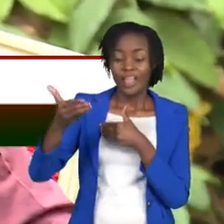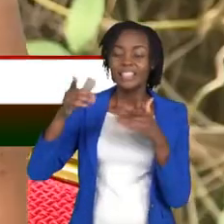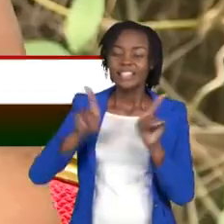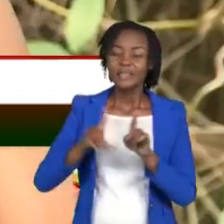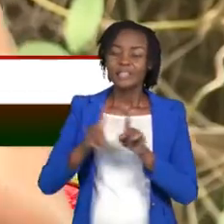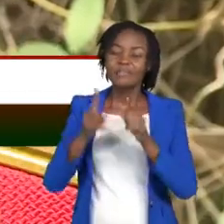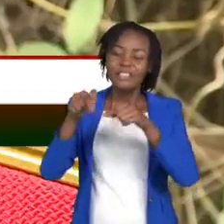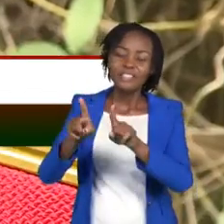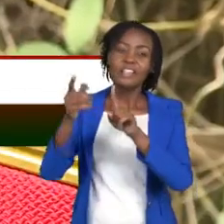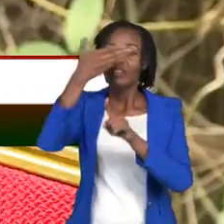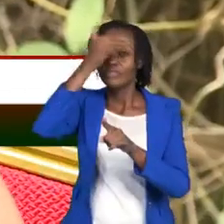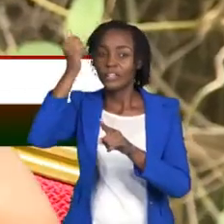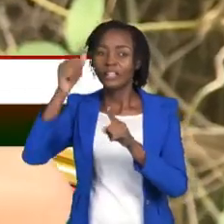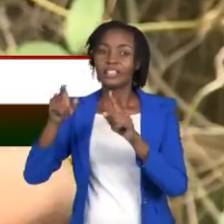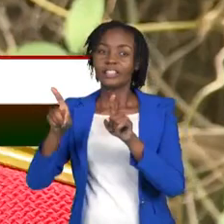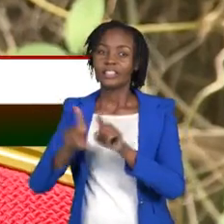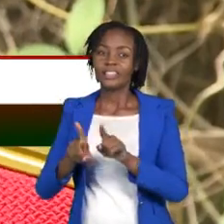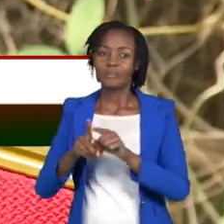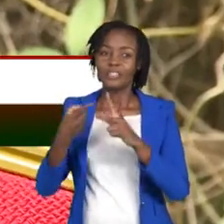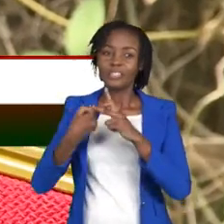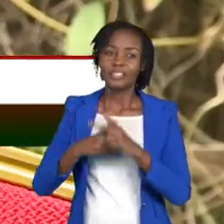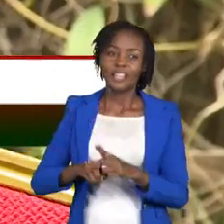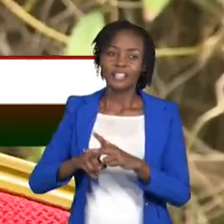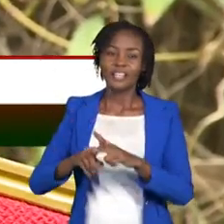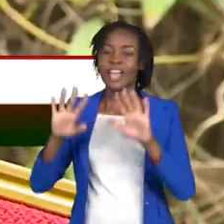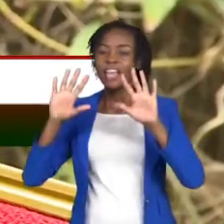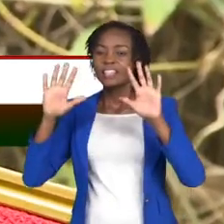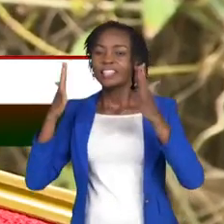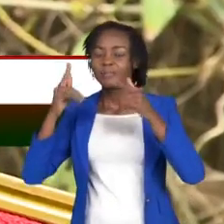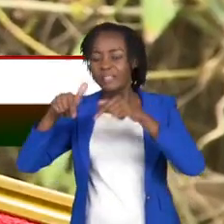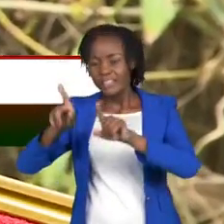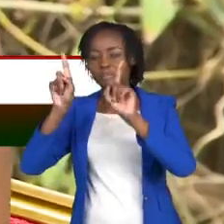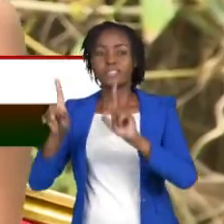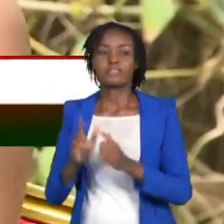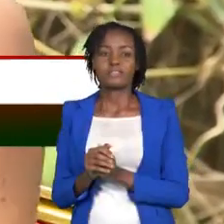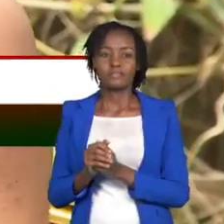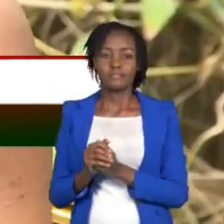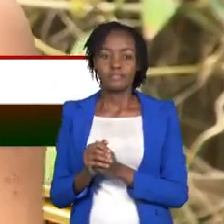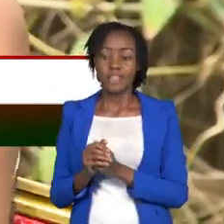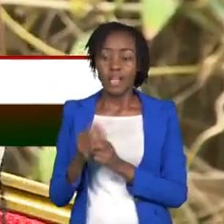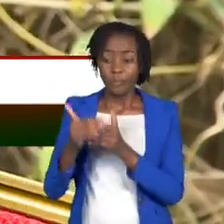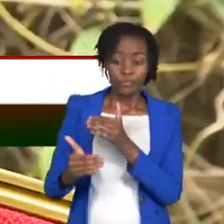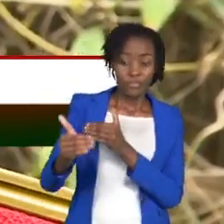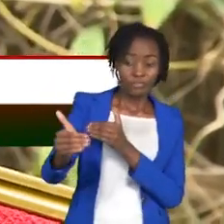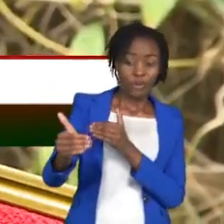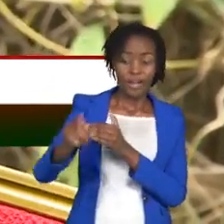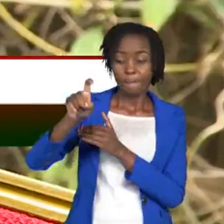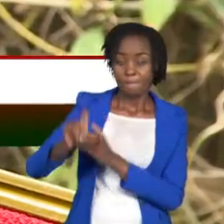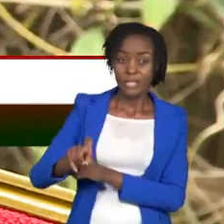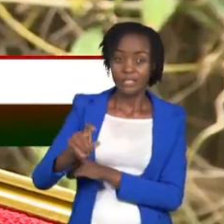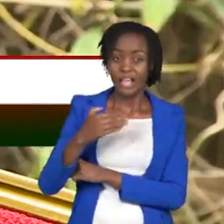us and start celebrating the team that will be there at that time. So in moving forward, we need to have